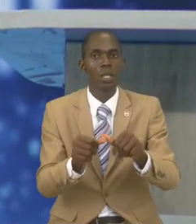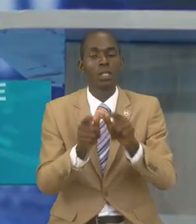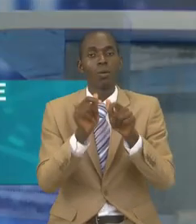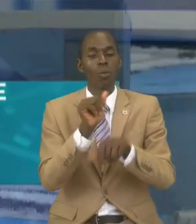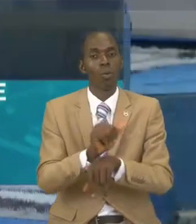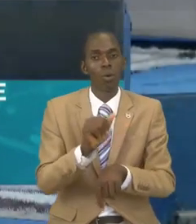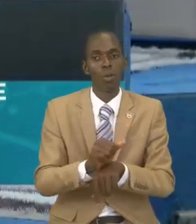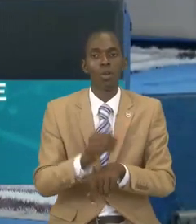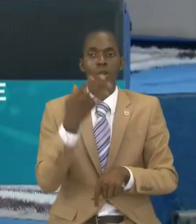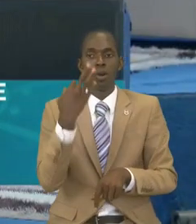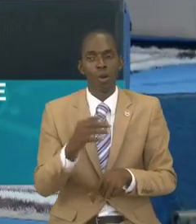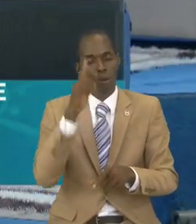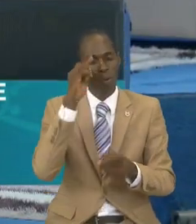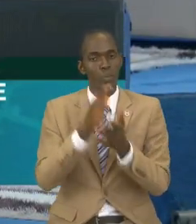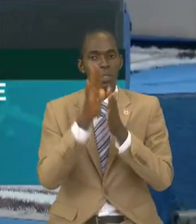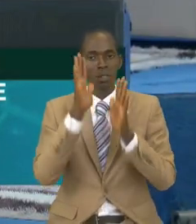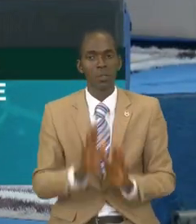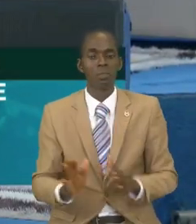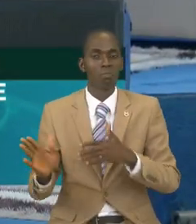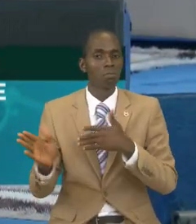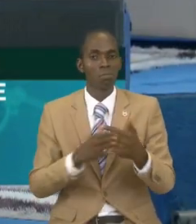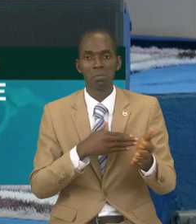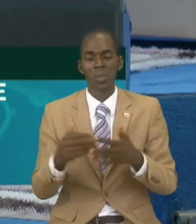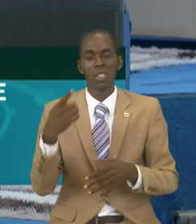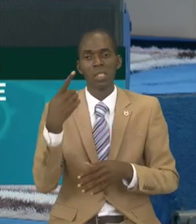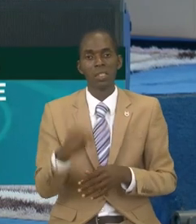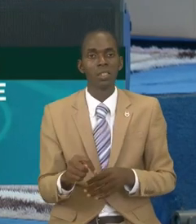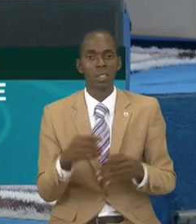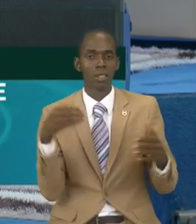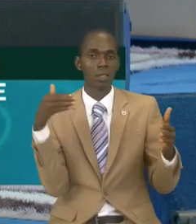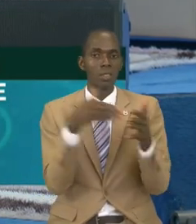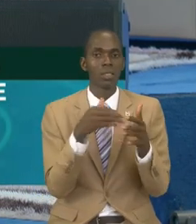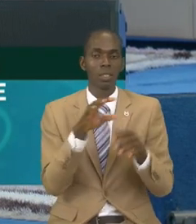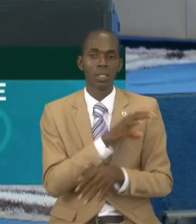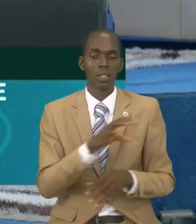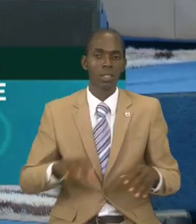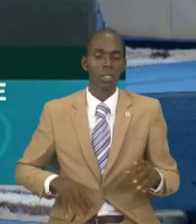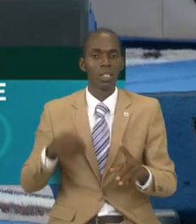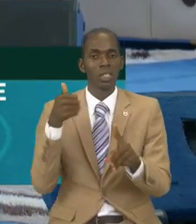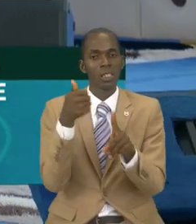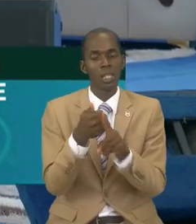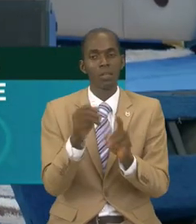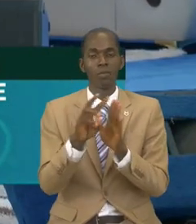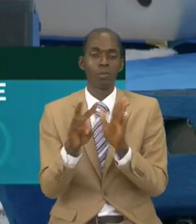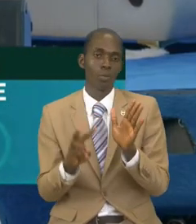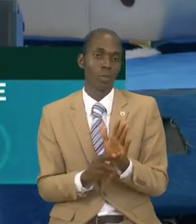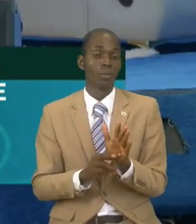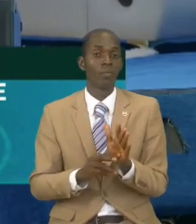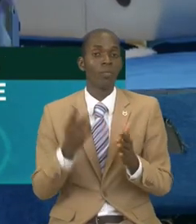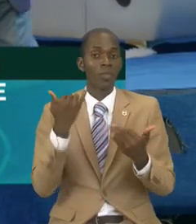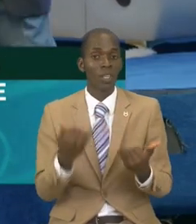of saints despite the Antichrist's self-will. Now, in this